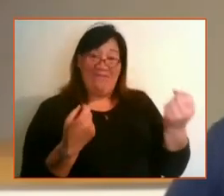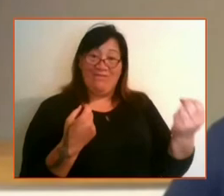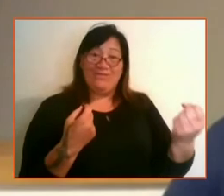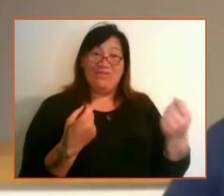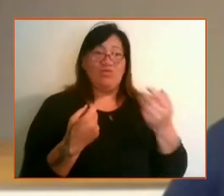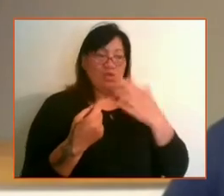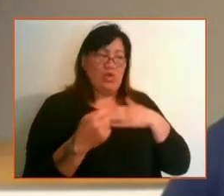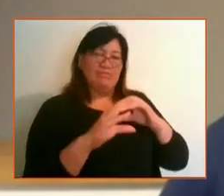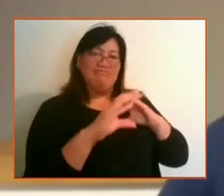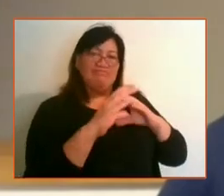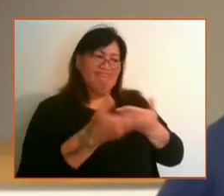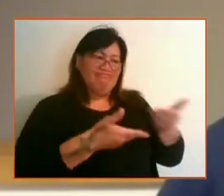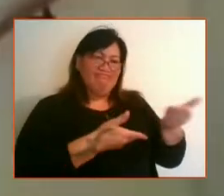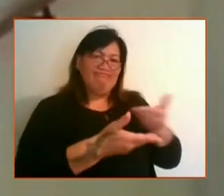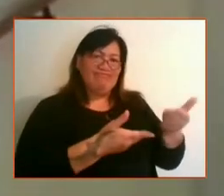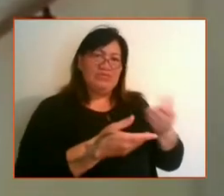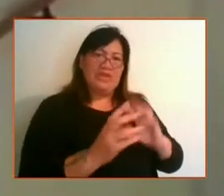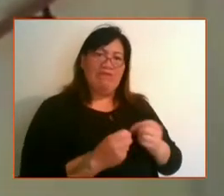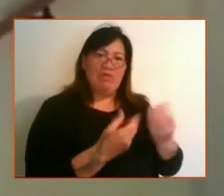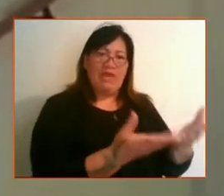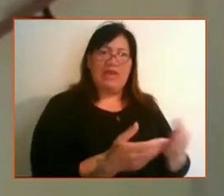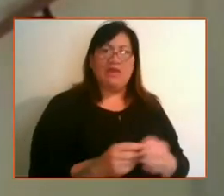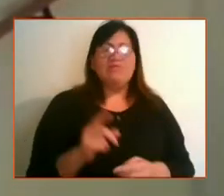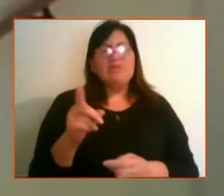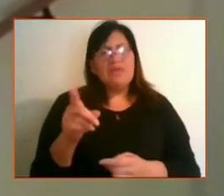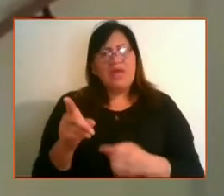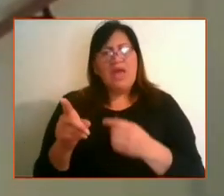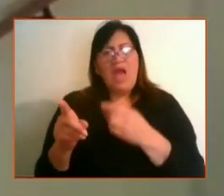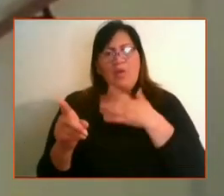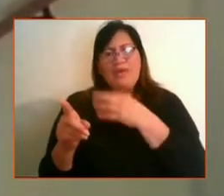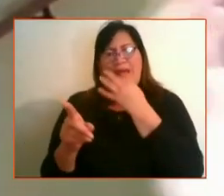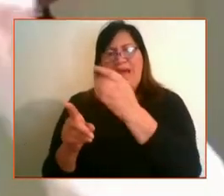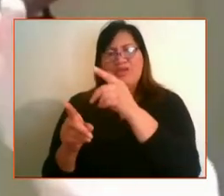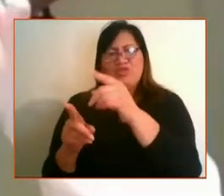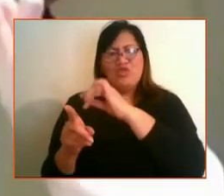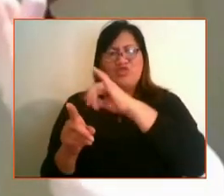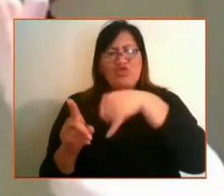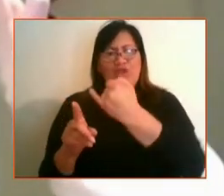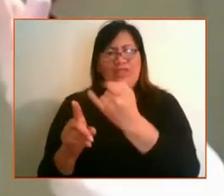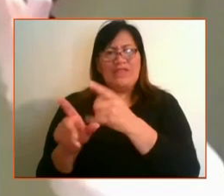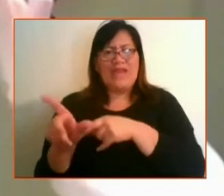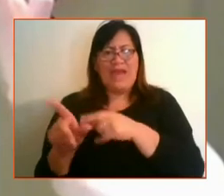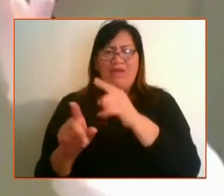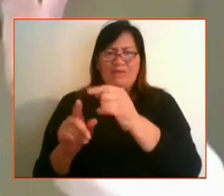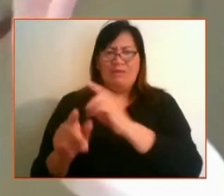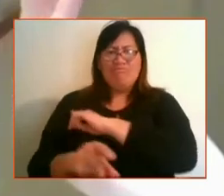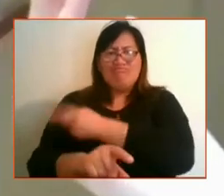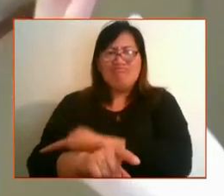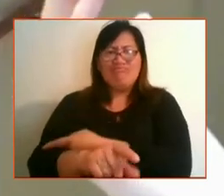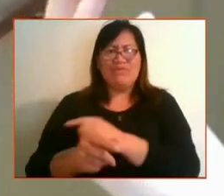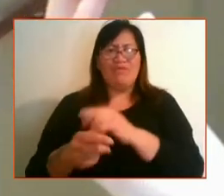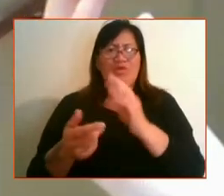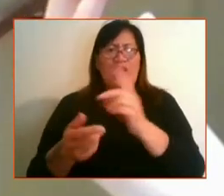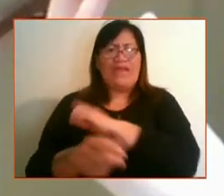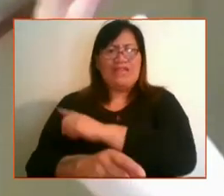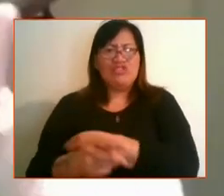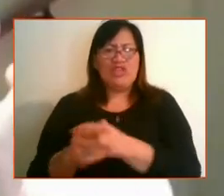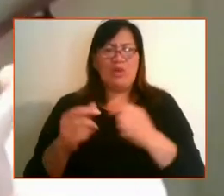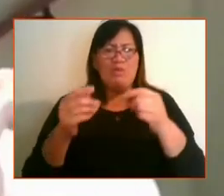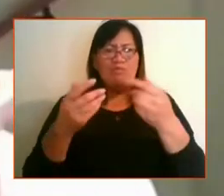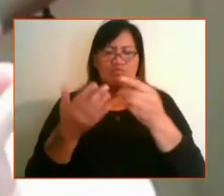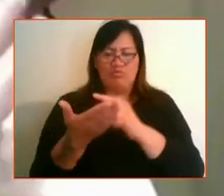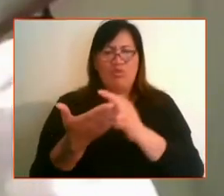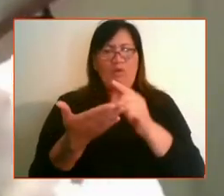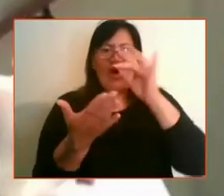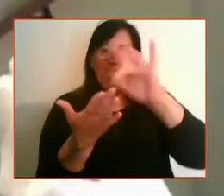back. So let me ask you this, Jonathan Young. You're very active in your energy portfolio. I was looking at your